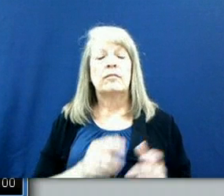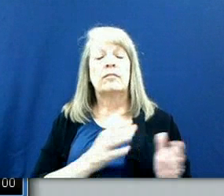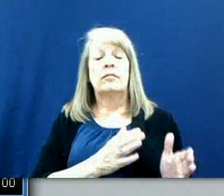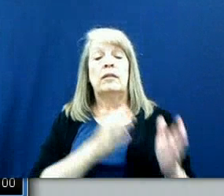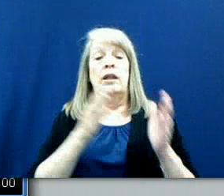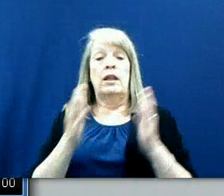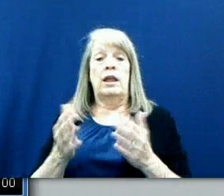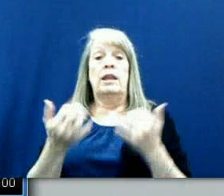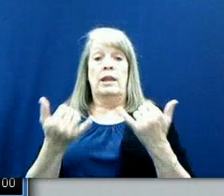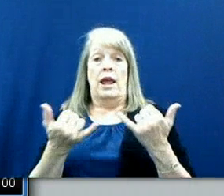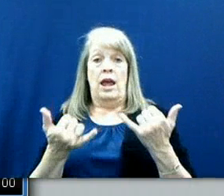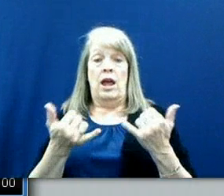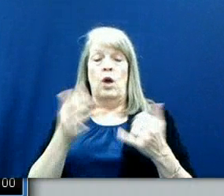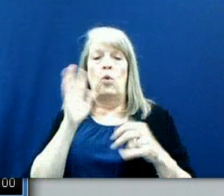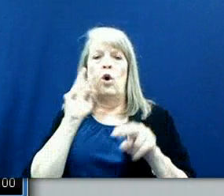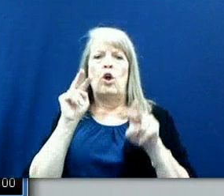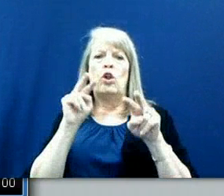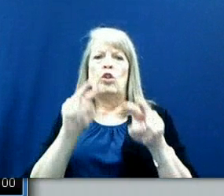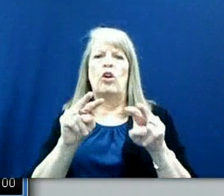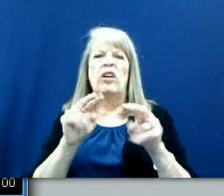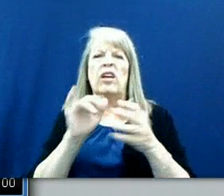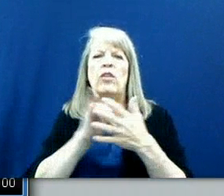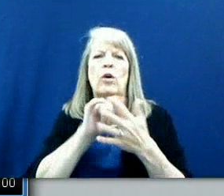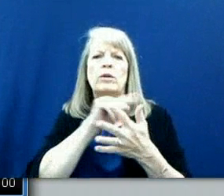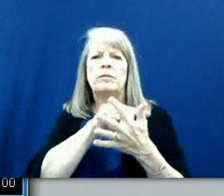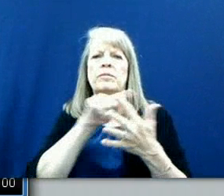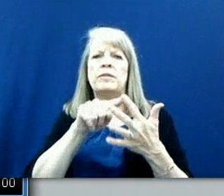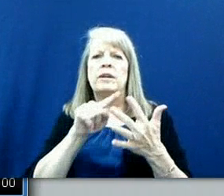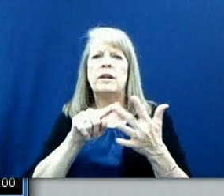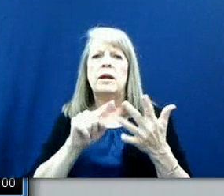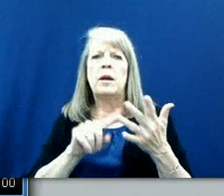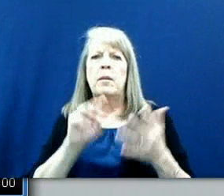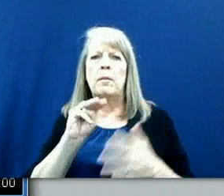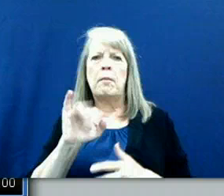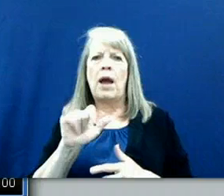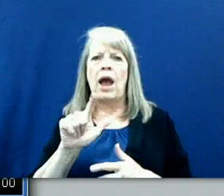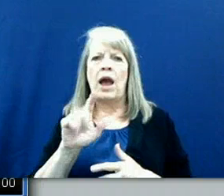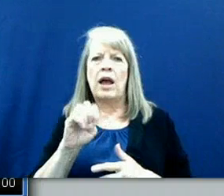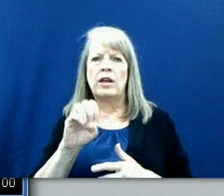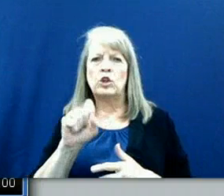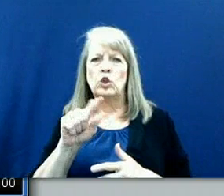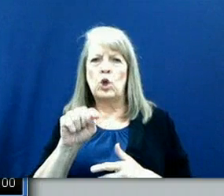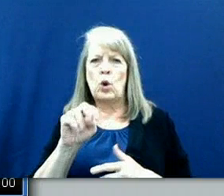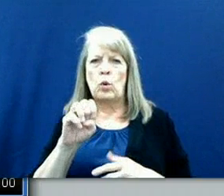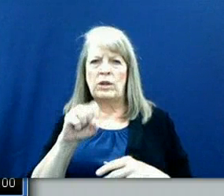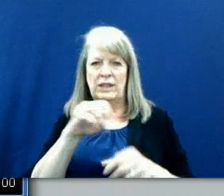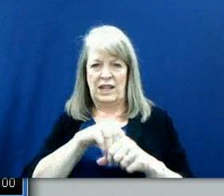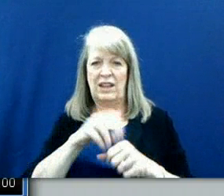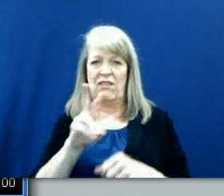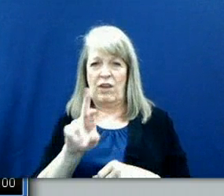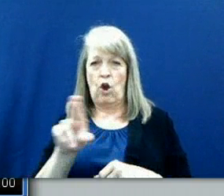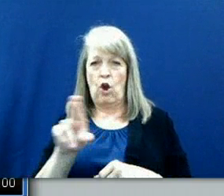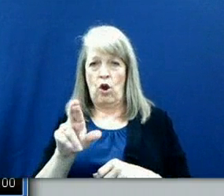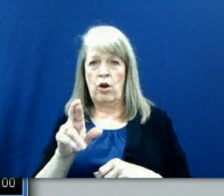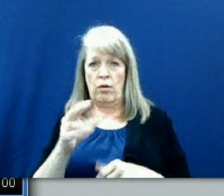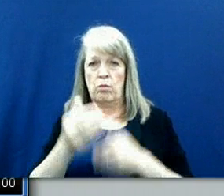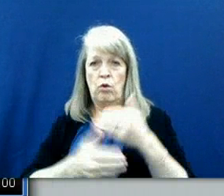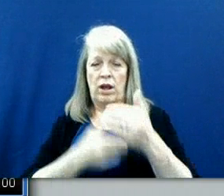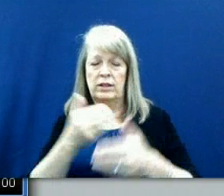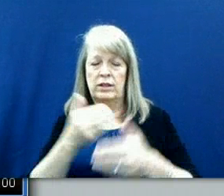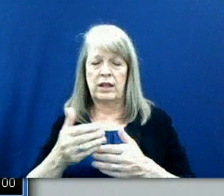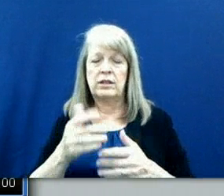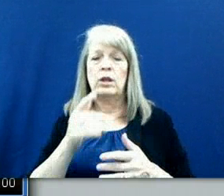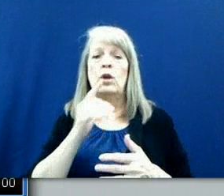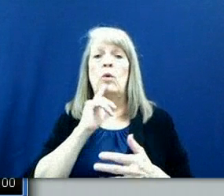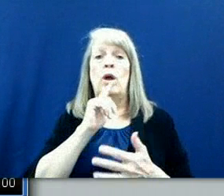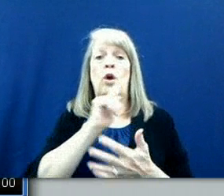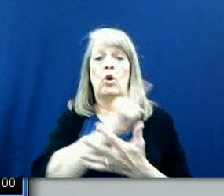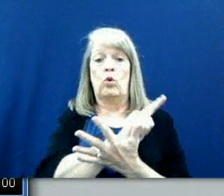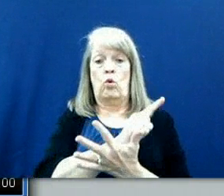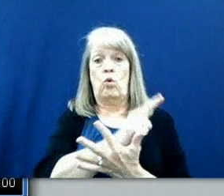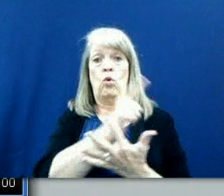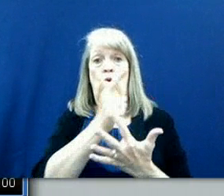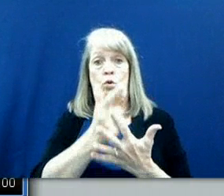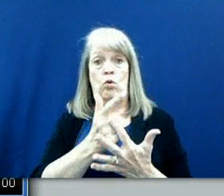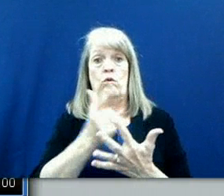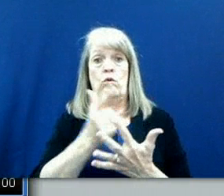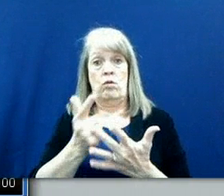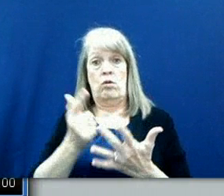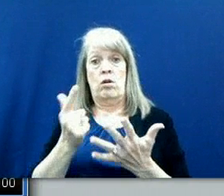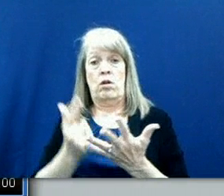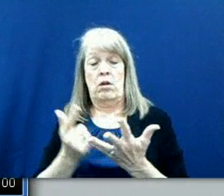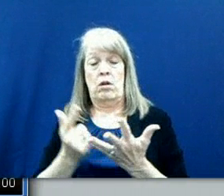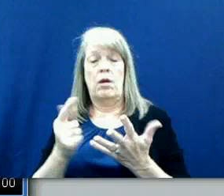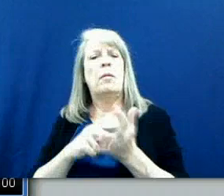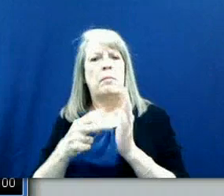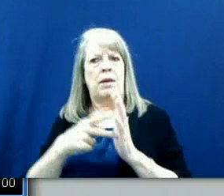Now, let's take a look at the major milestones in the VR process. Moving from one step of the process to the next requires